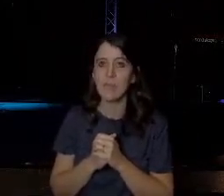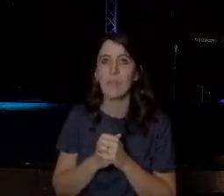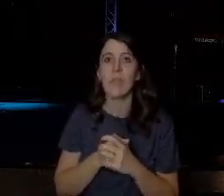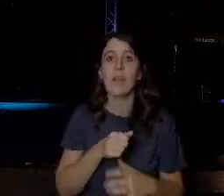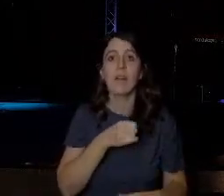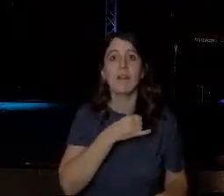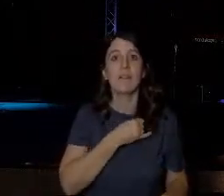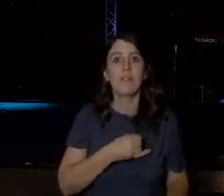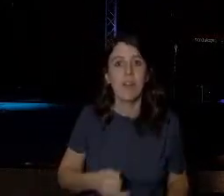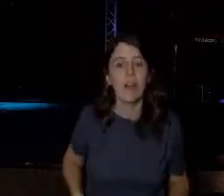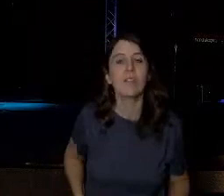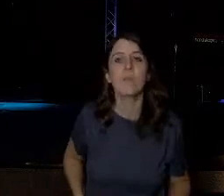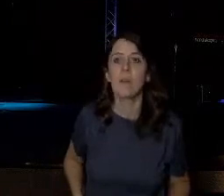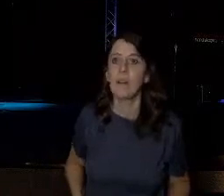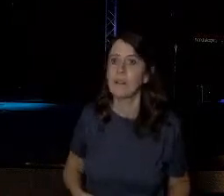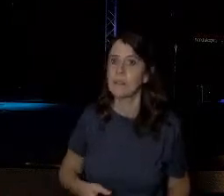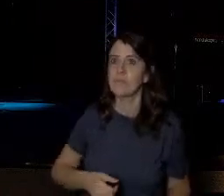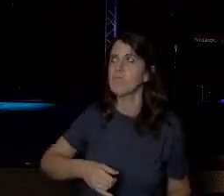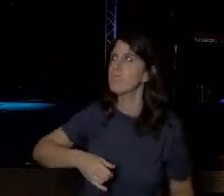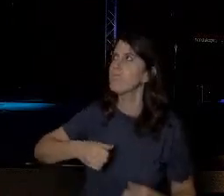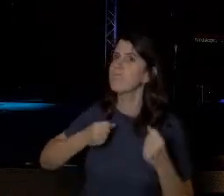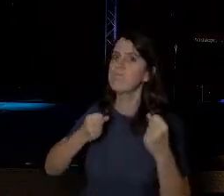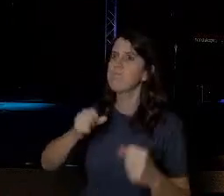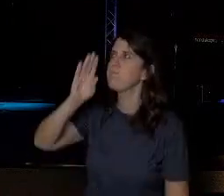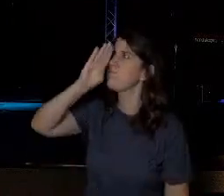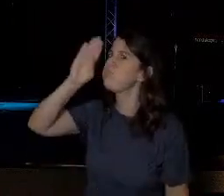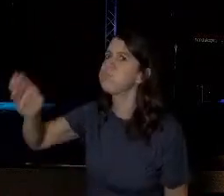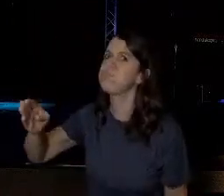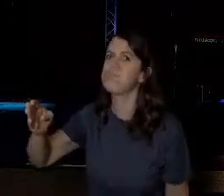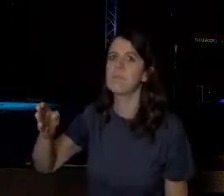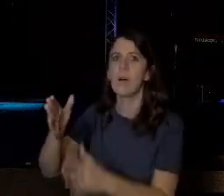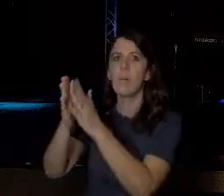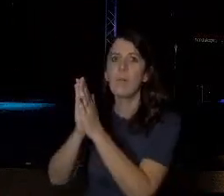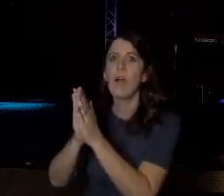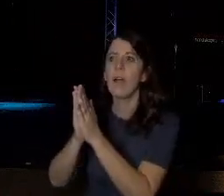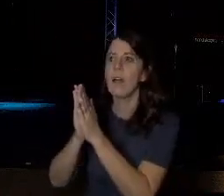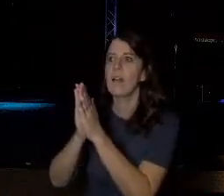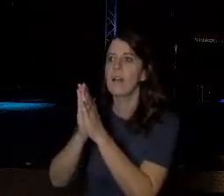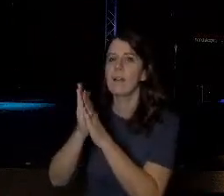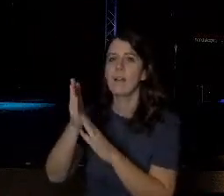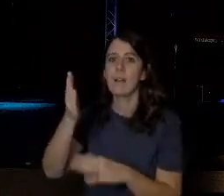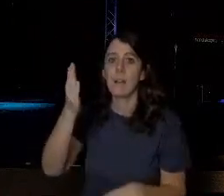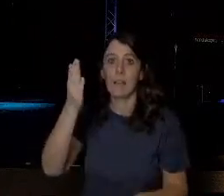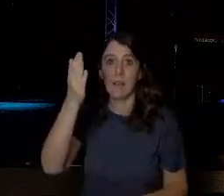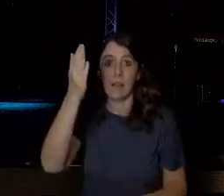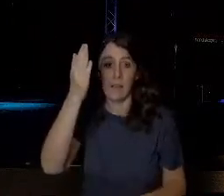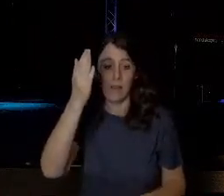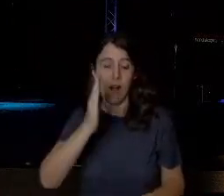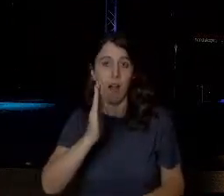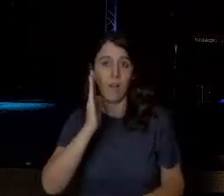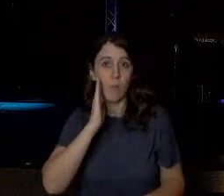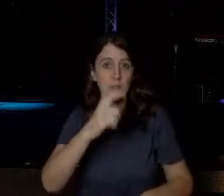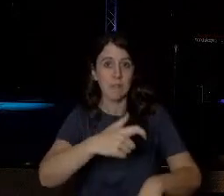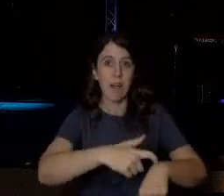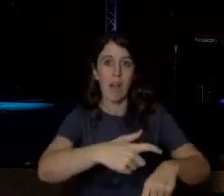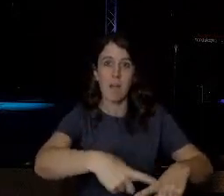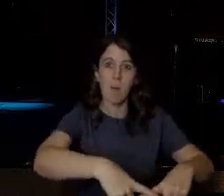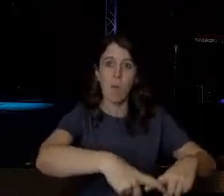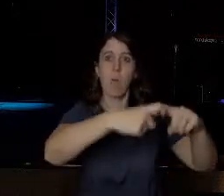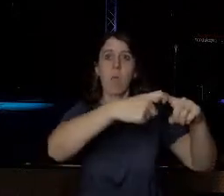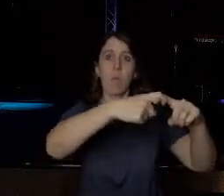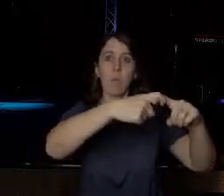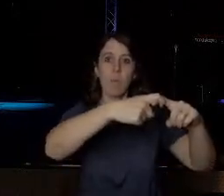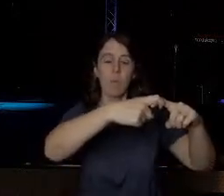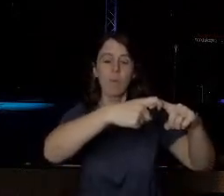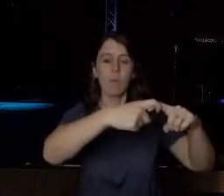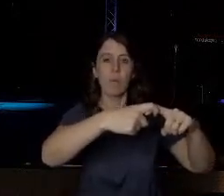Joshua has the audacity to pray that God would literally freeze time on his behalf, that